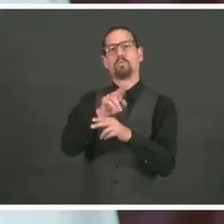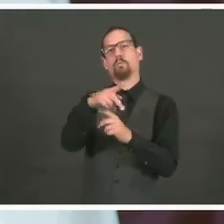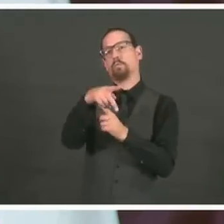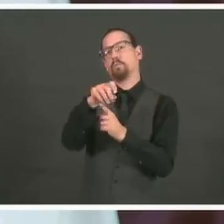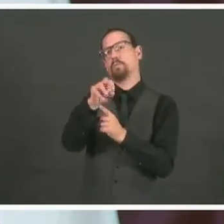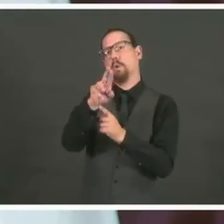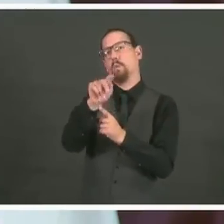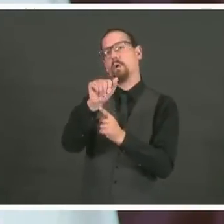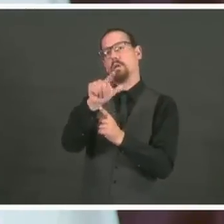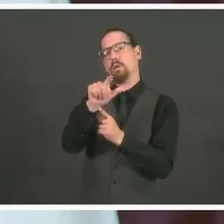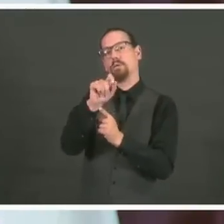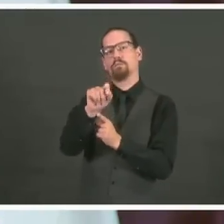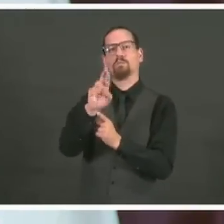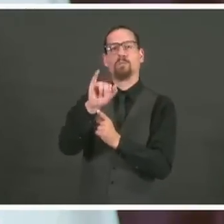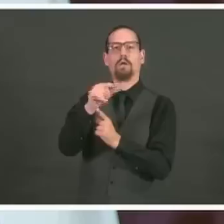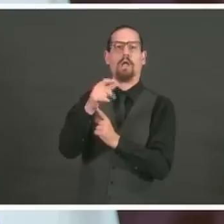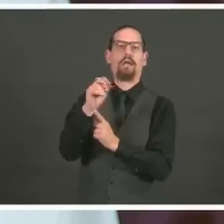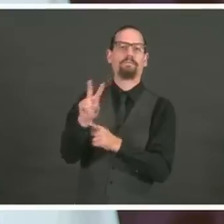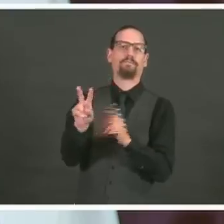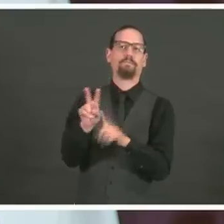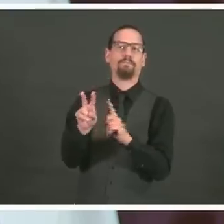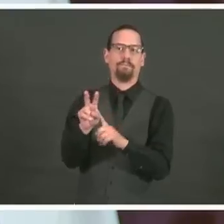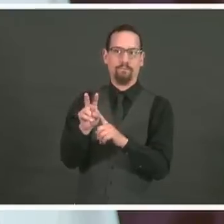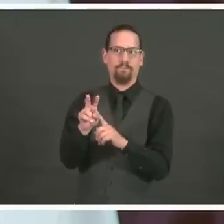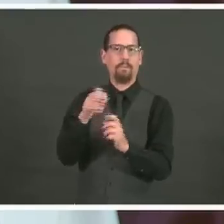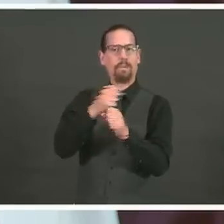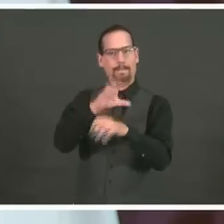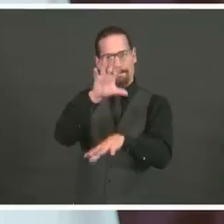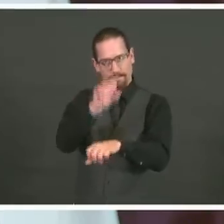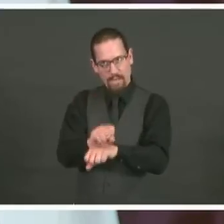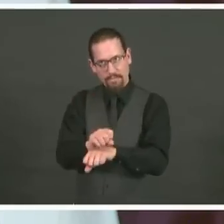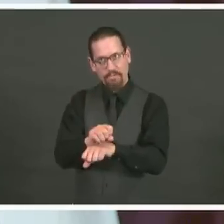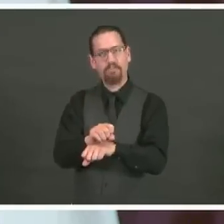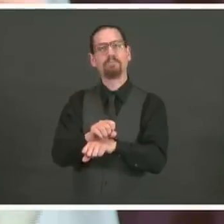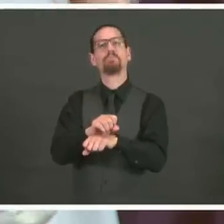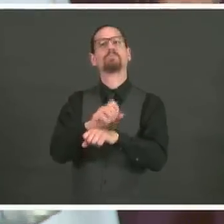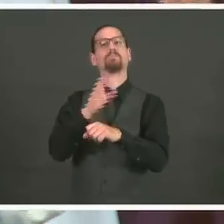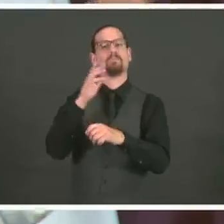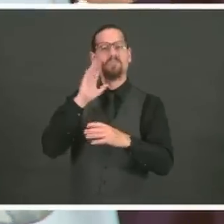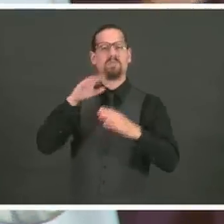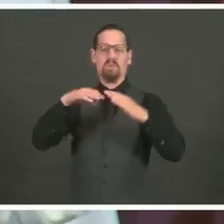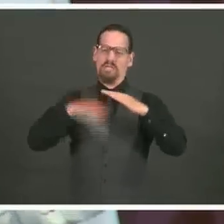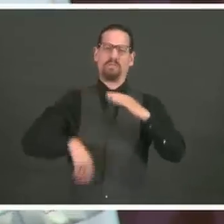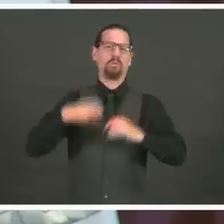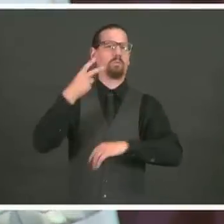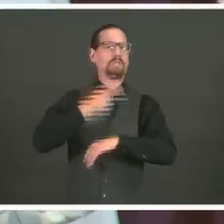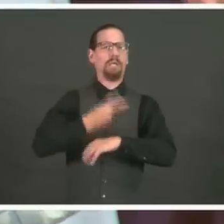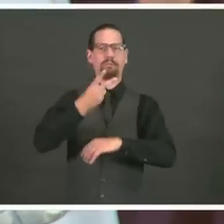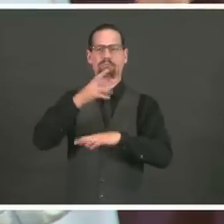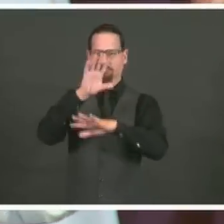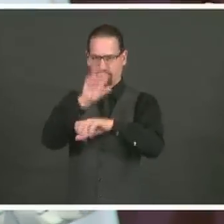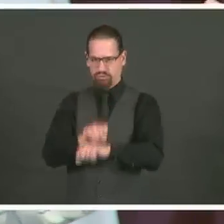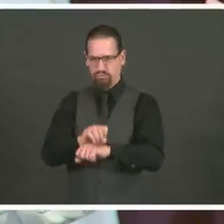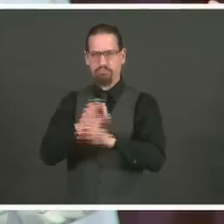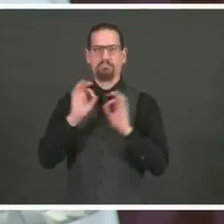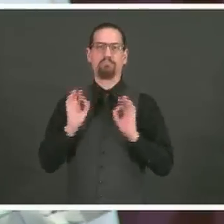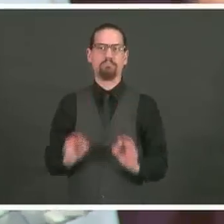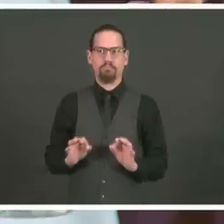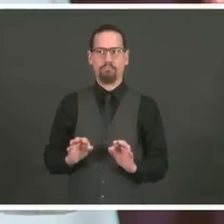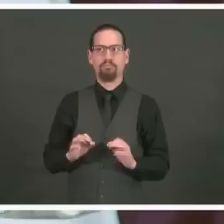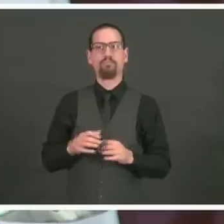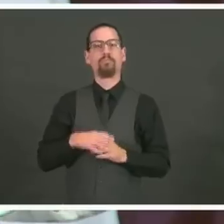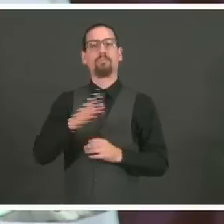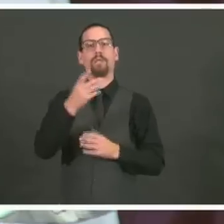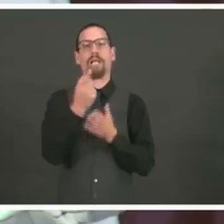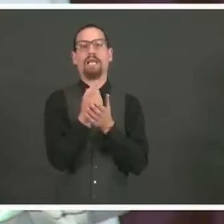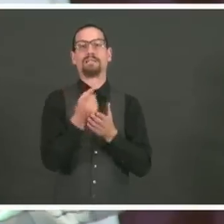to make sure you can get an appointment within 2 to 3 days. Again, a week or two ago, it was taking 4 days. We got crushed all at once